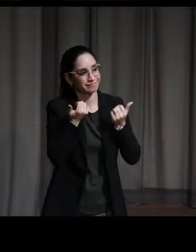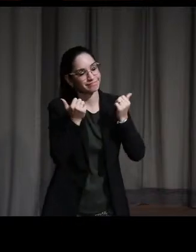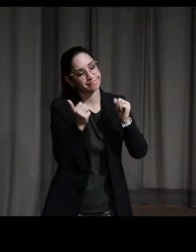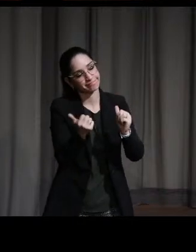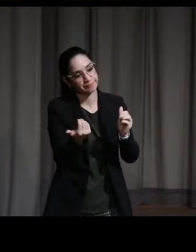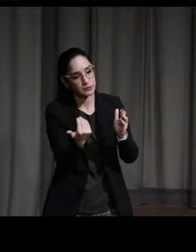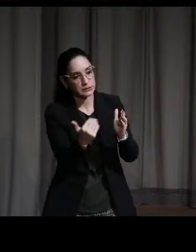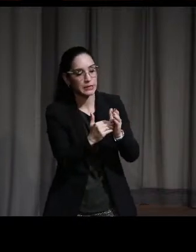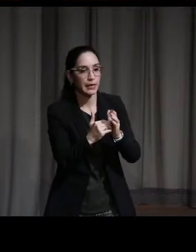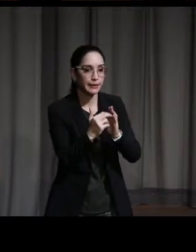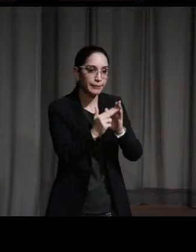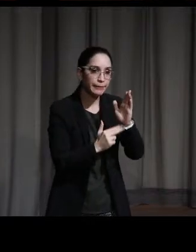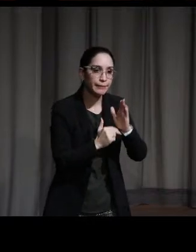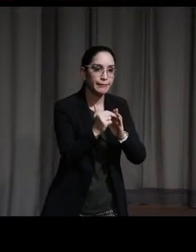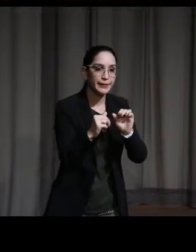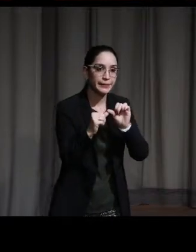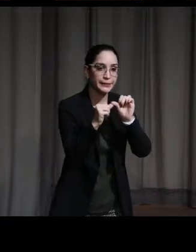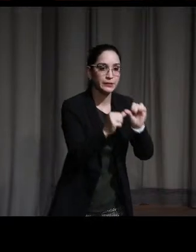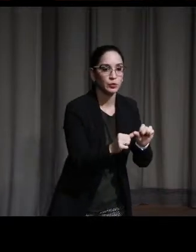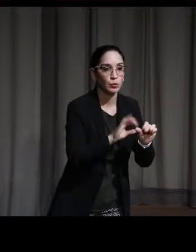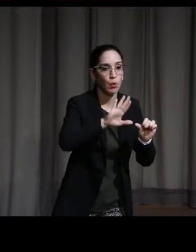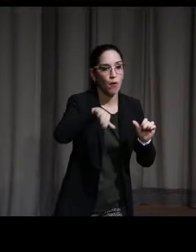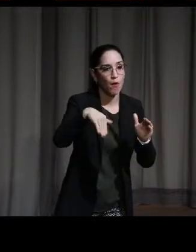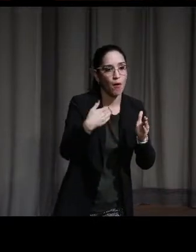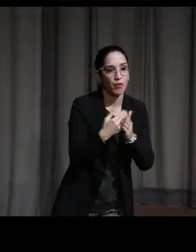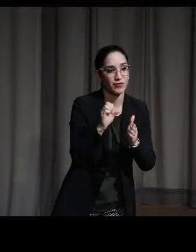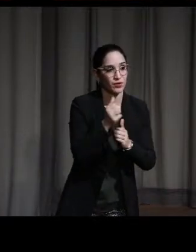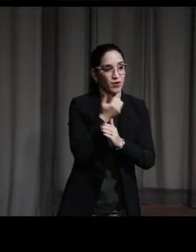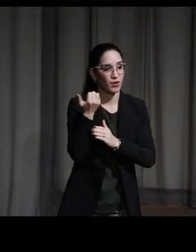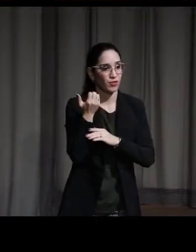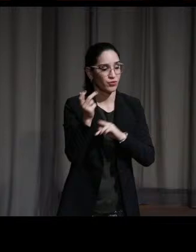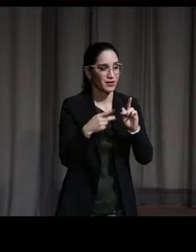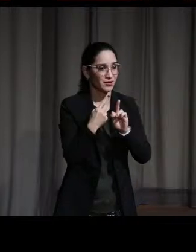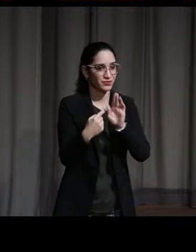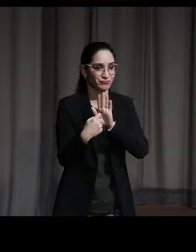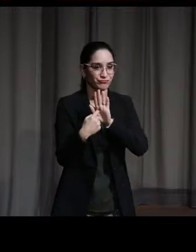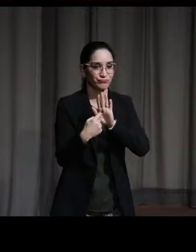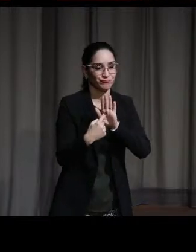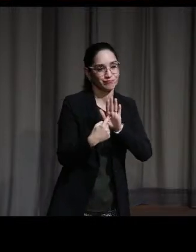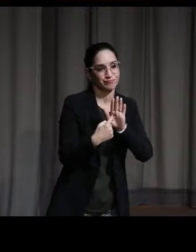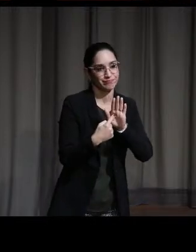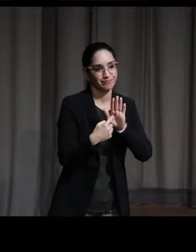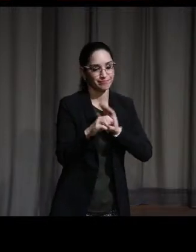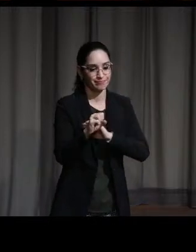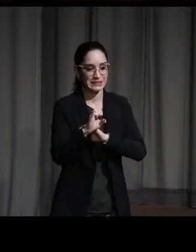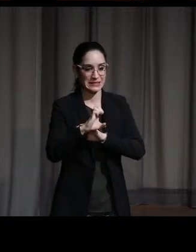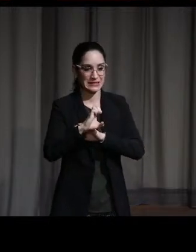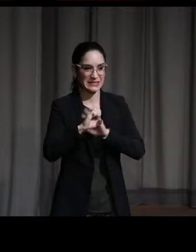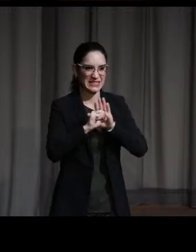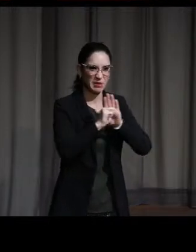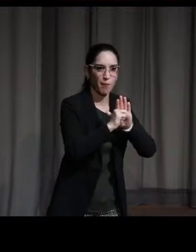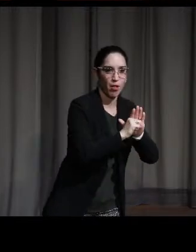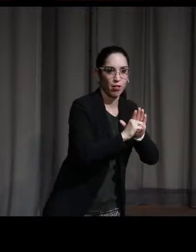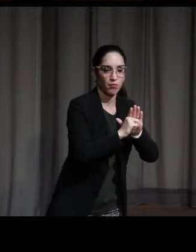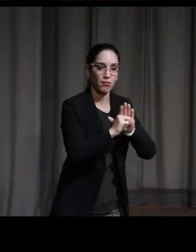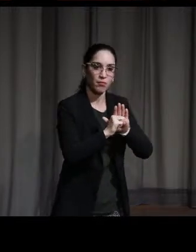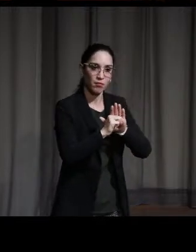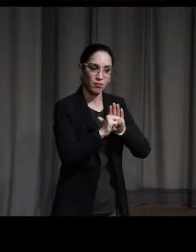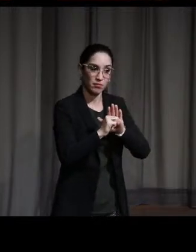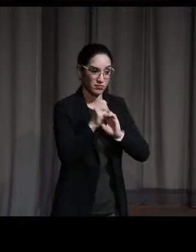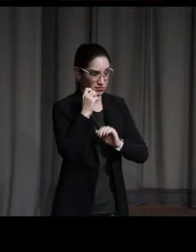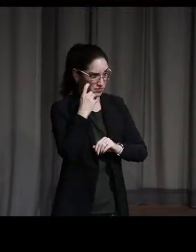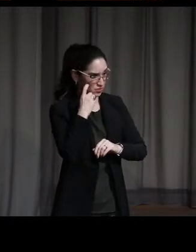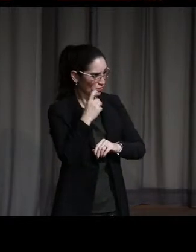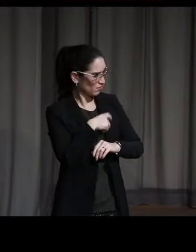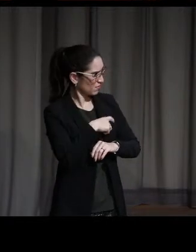Yeah. with all the other symbolic attributes that we can lend. Should I go back to a rooster? Do you want to see? I think we'll, yeah, that